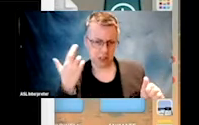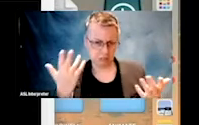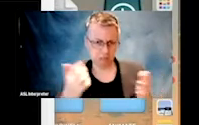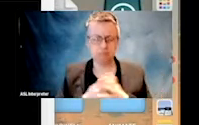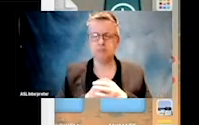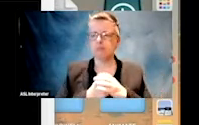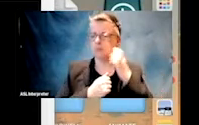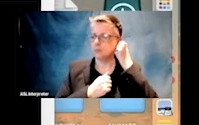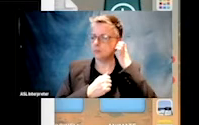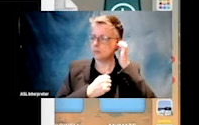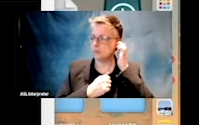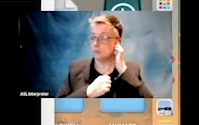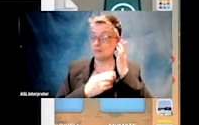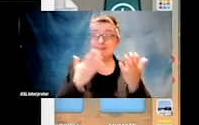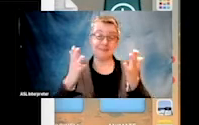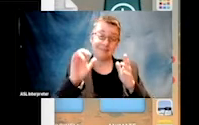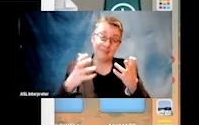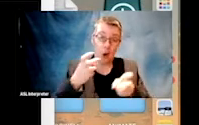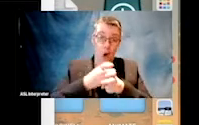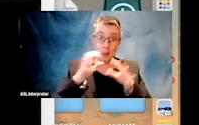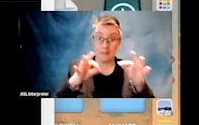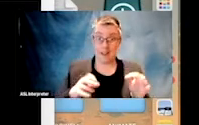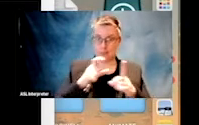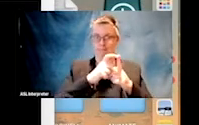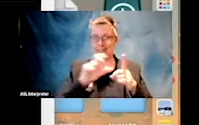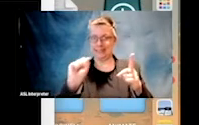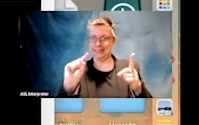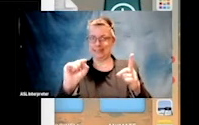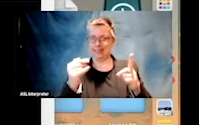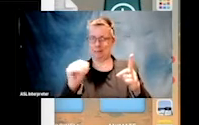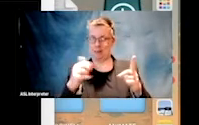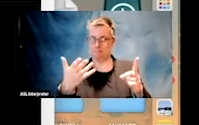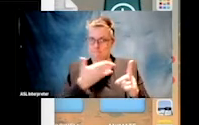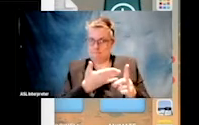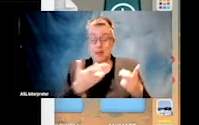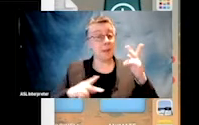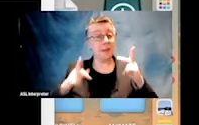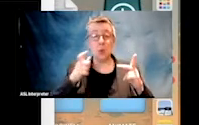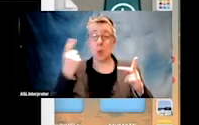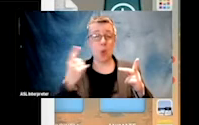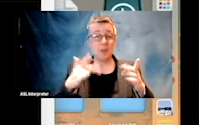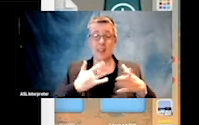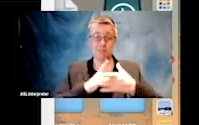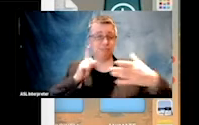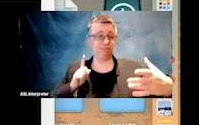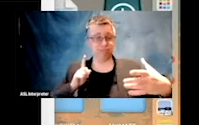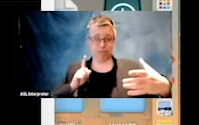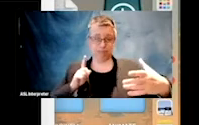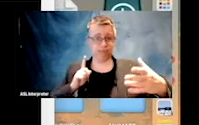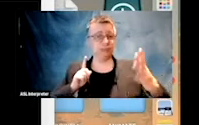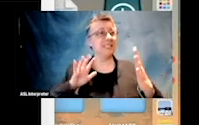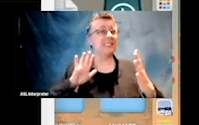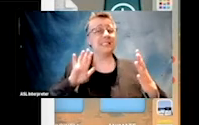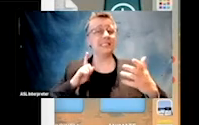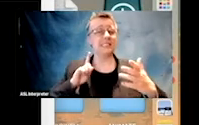hard to define stigma as well. Just people who, who've always felt very much like an outsider in